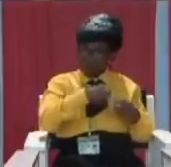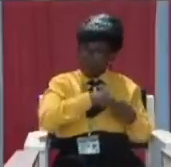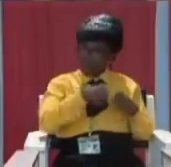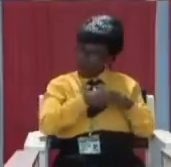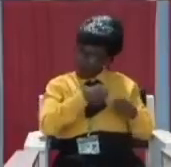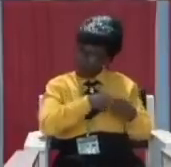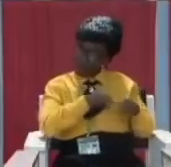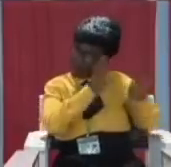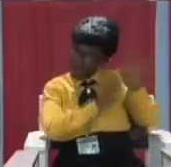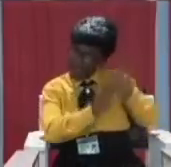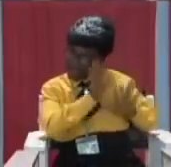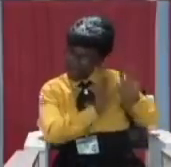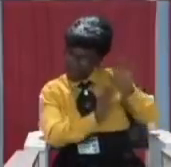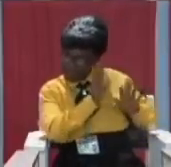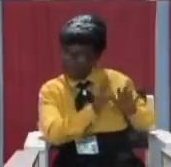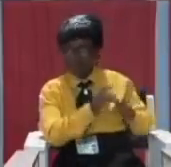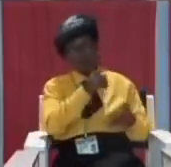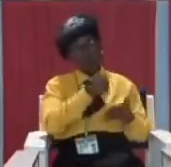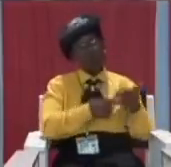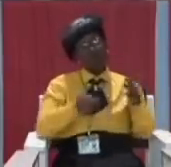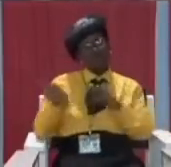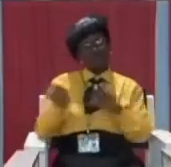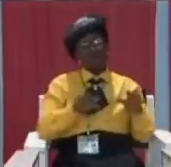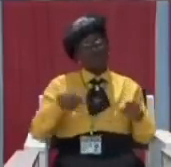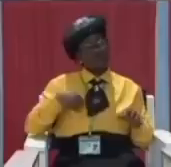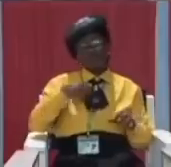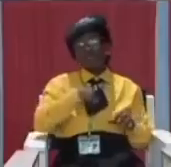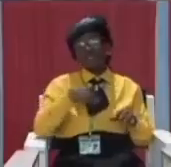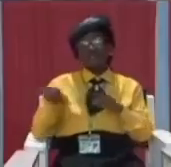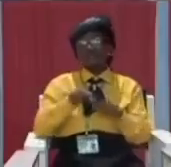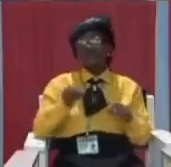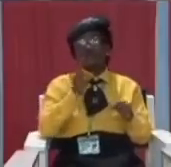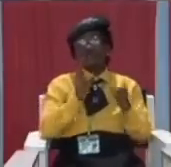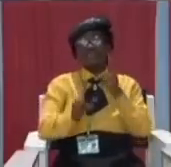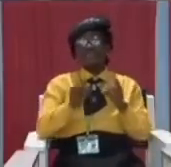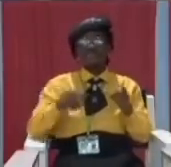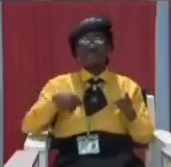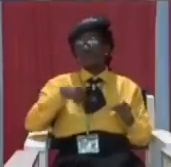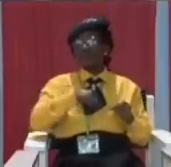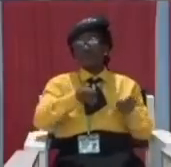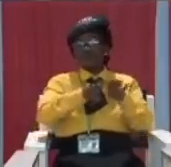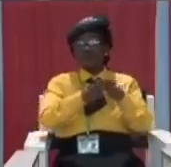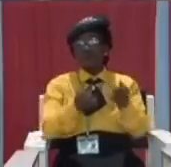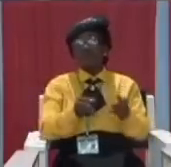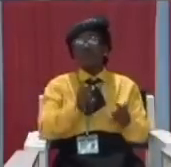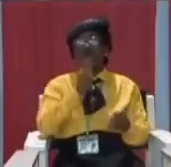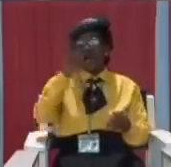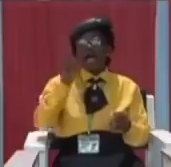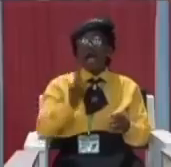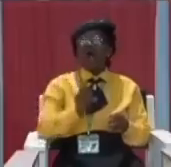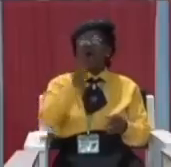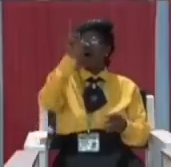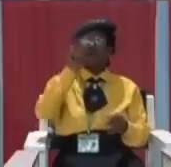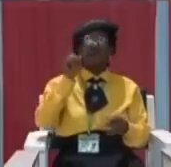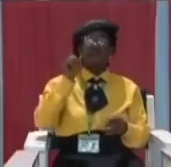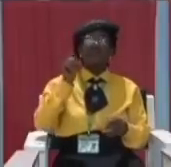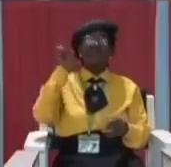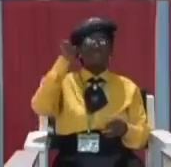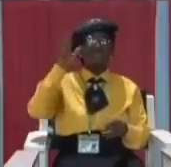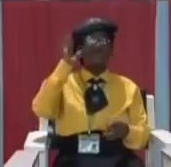What do we do? If we open her up, she will bleed to death, and we will save the